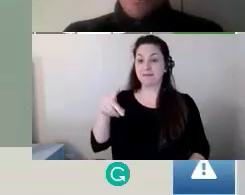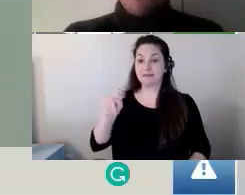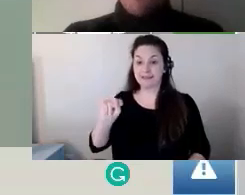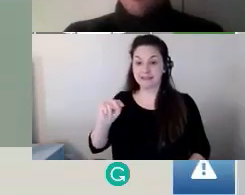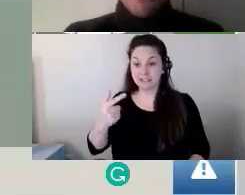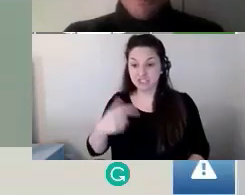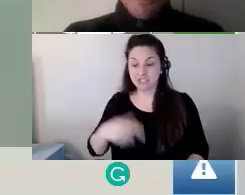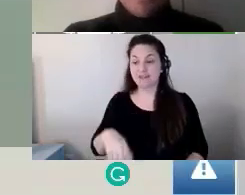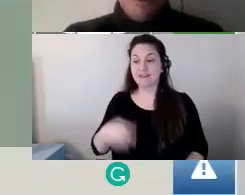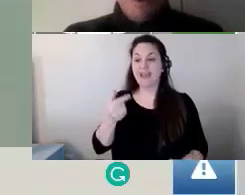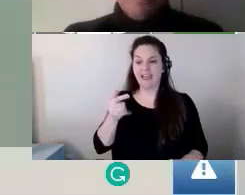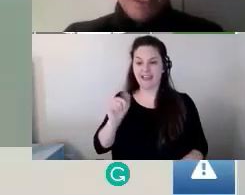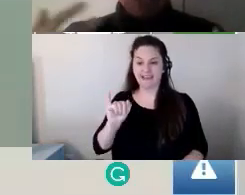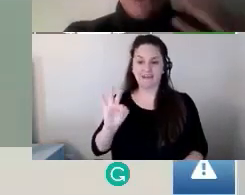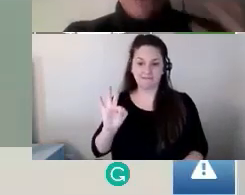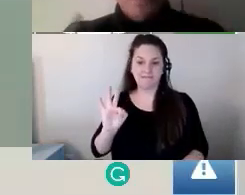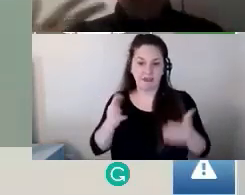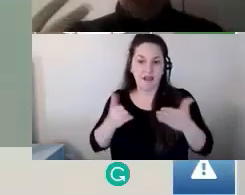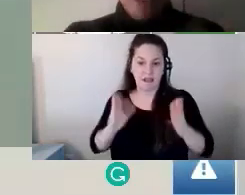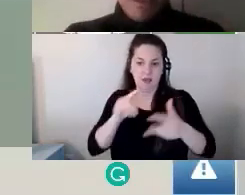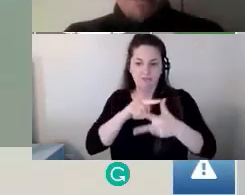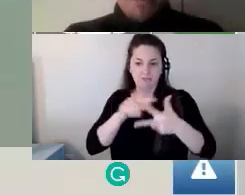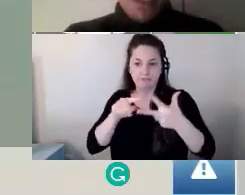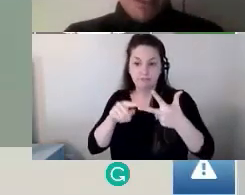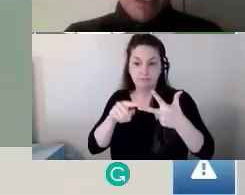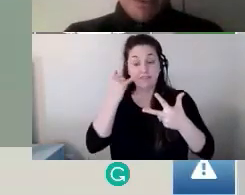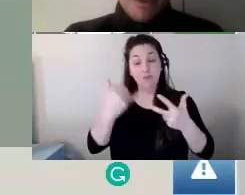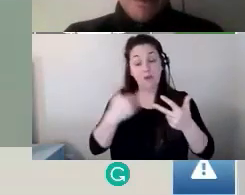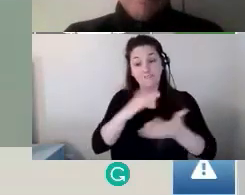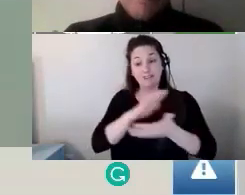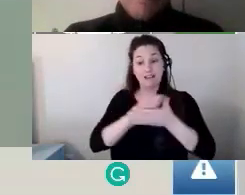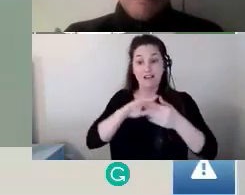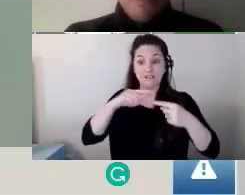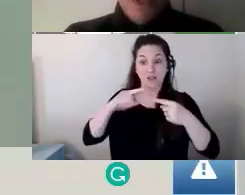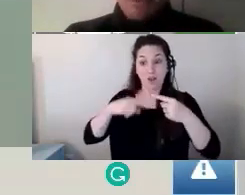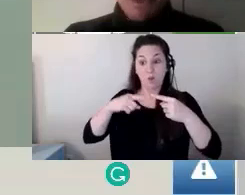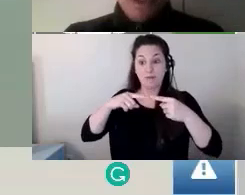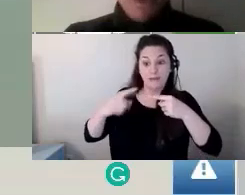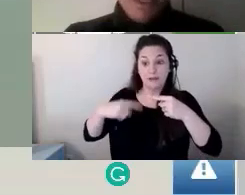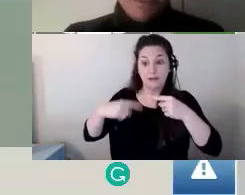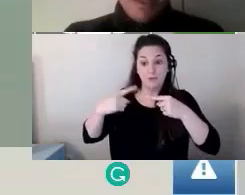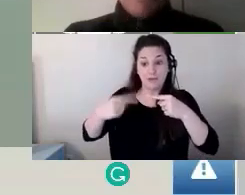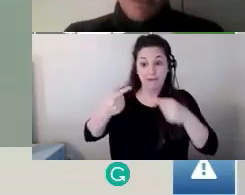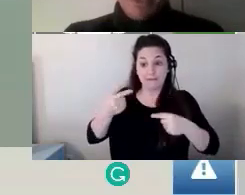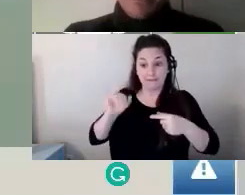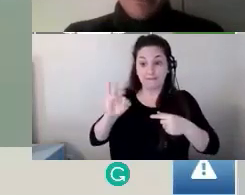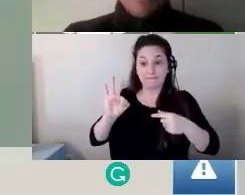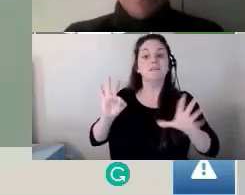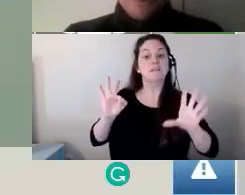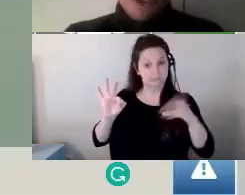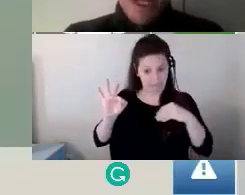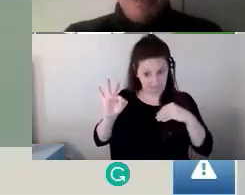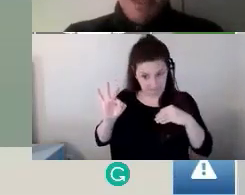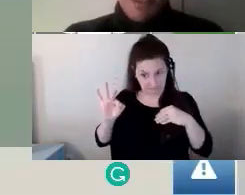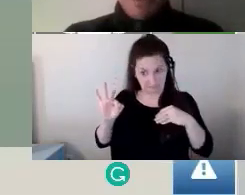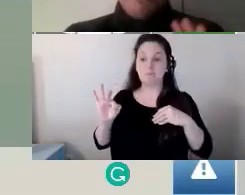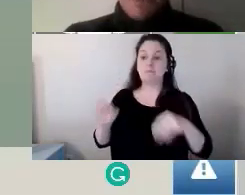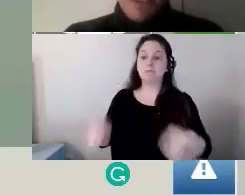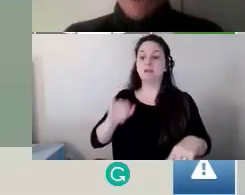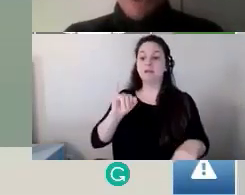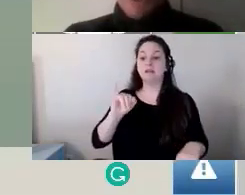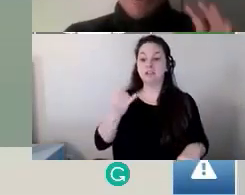if you have a nice automated looping GIF, we absolutely accept that. So